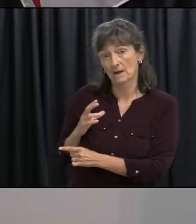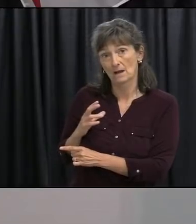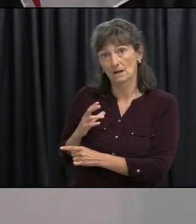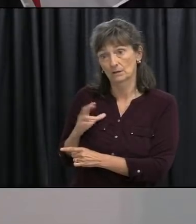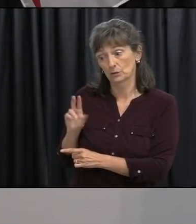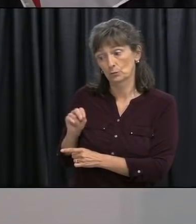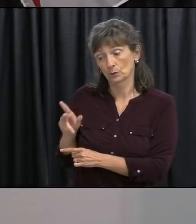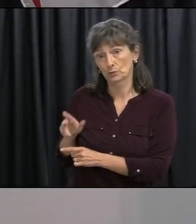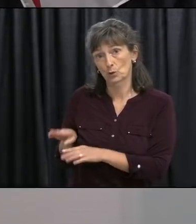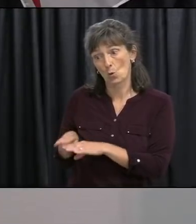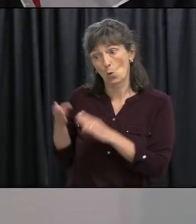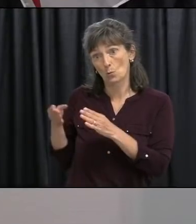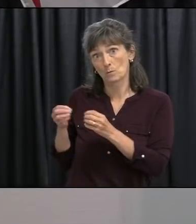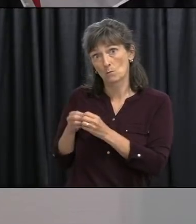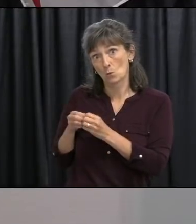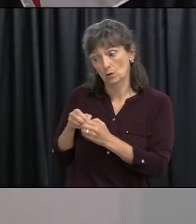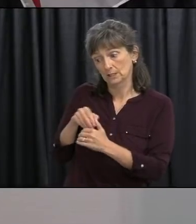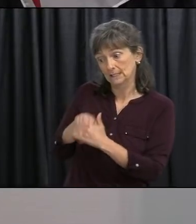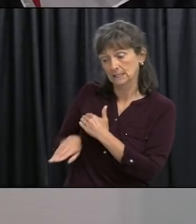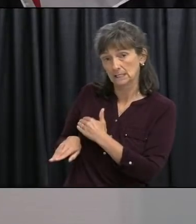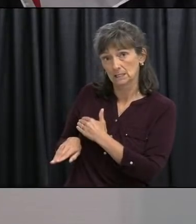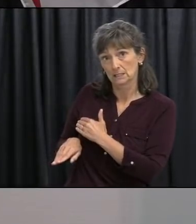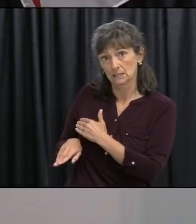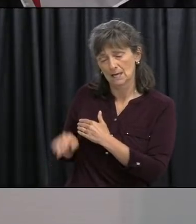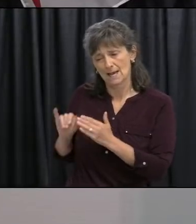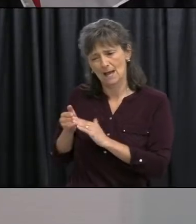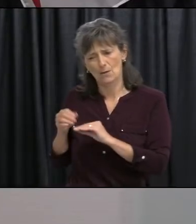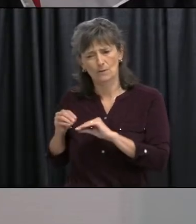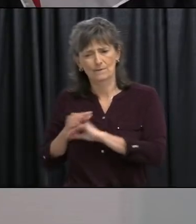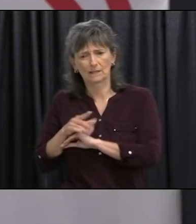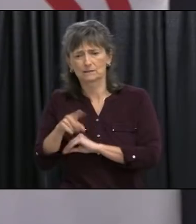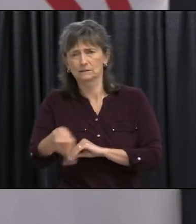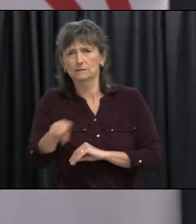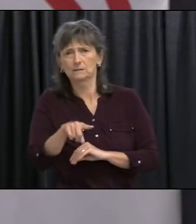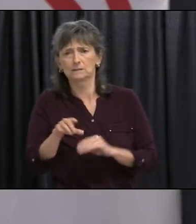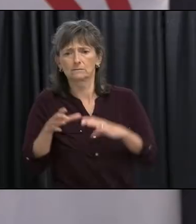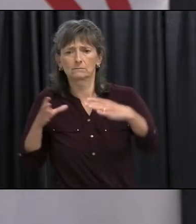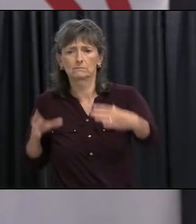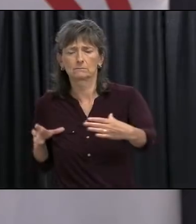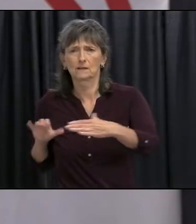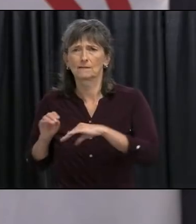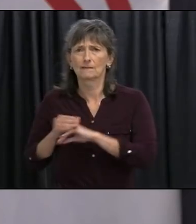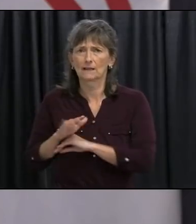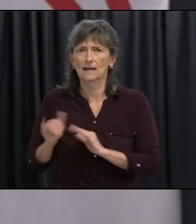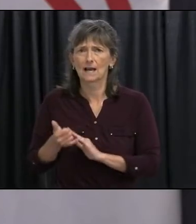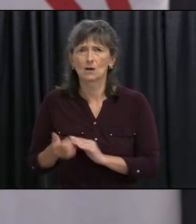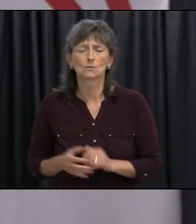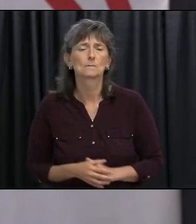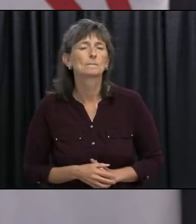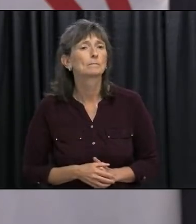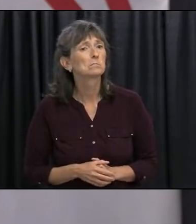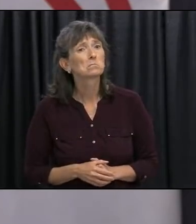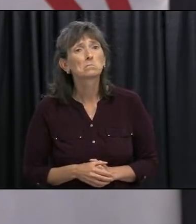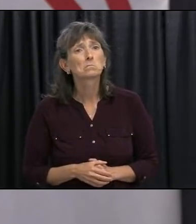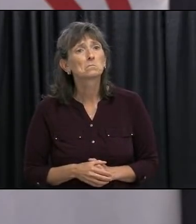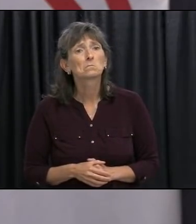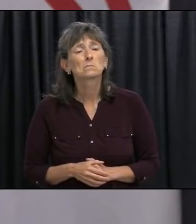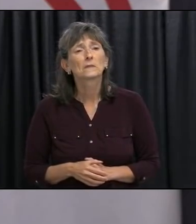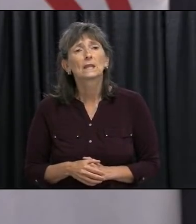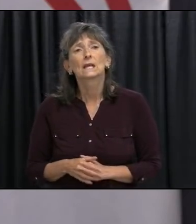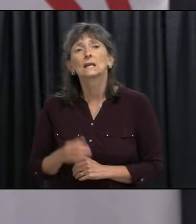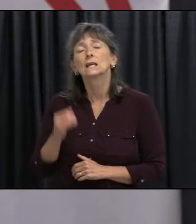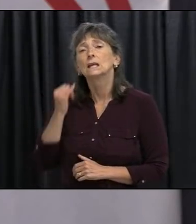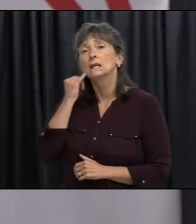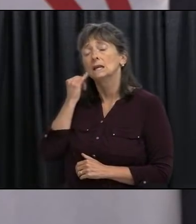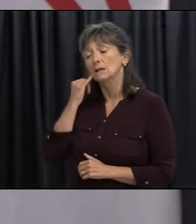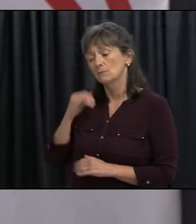how would that move impact the Atlantic bubble from your perspective? No, it doesn't necessarily mean that we would be okay with that, and I